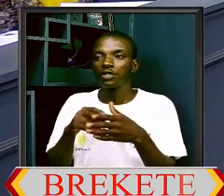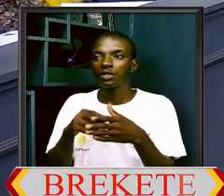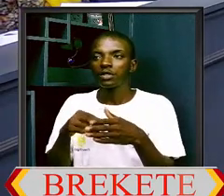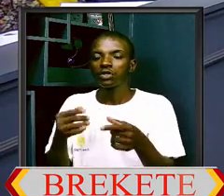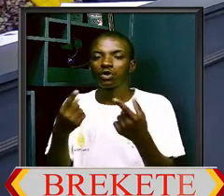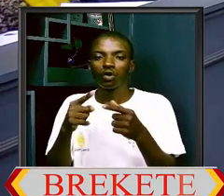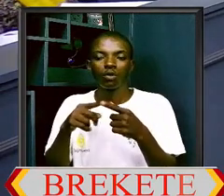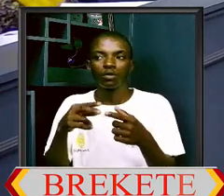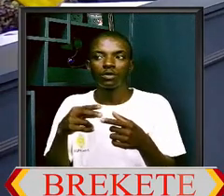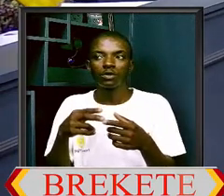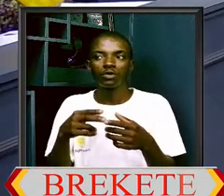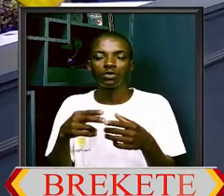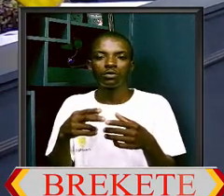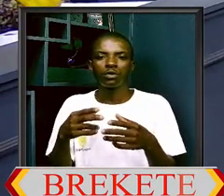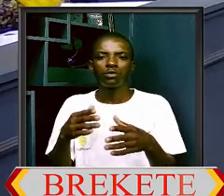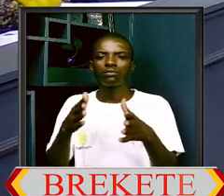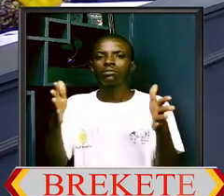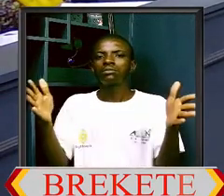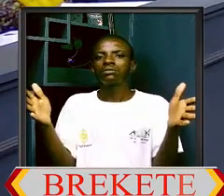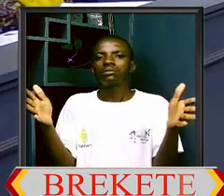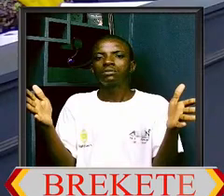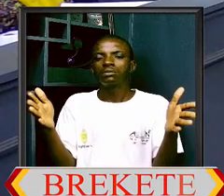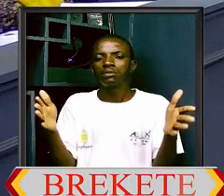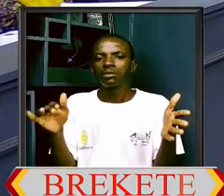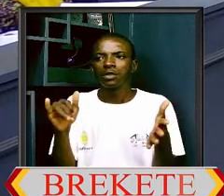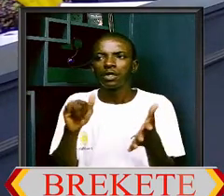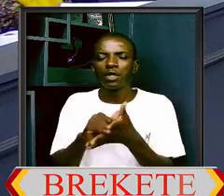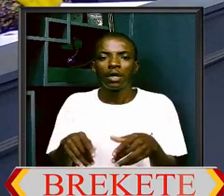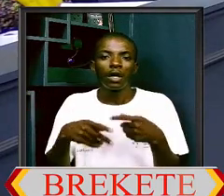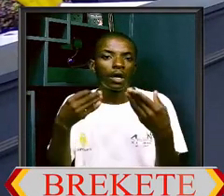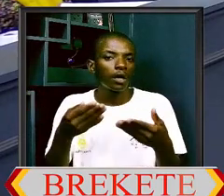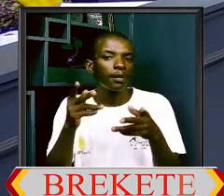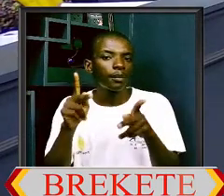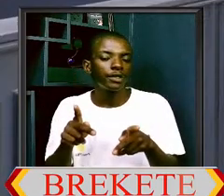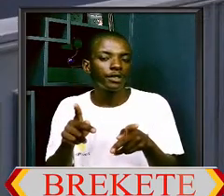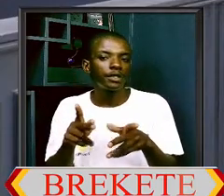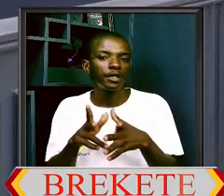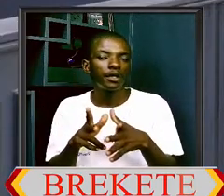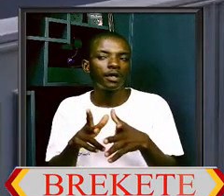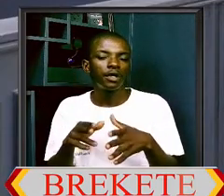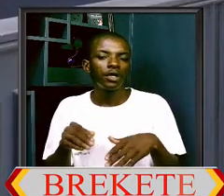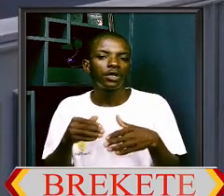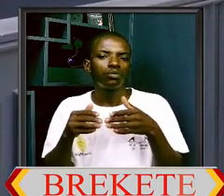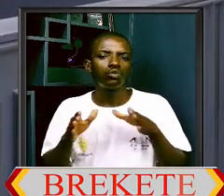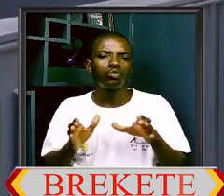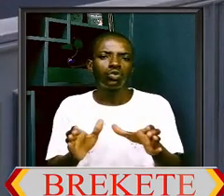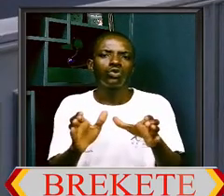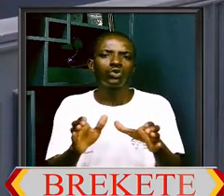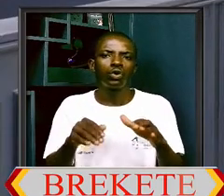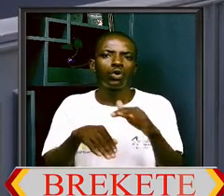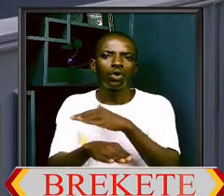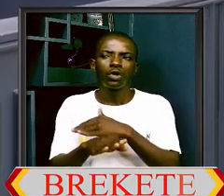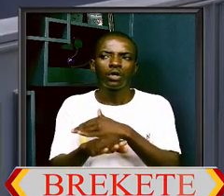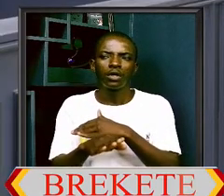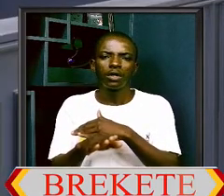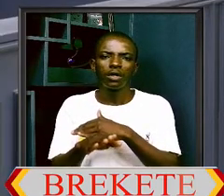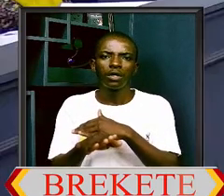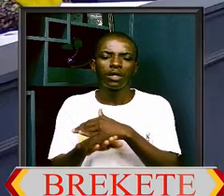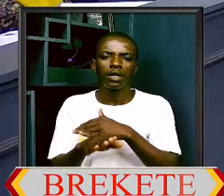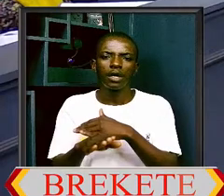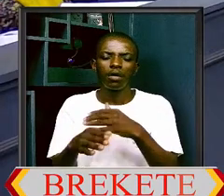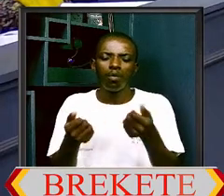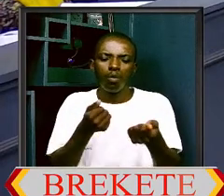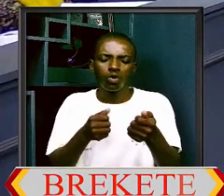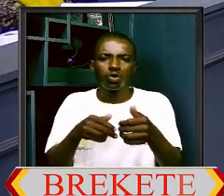you come down to do it they go surrender you now then they carry person they go push you under the Moto prise